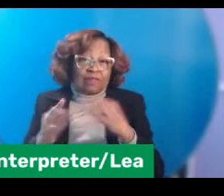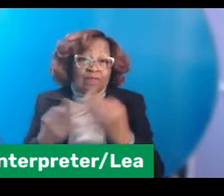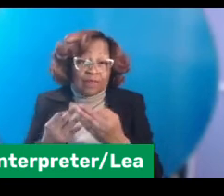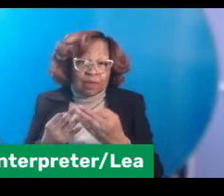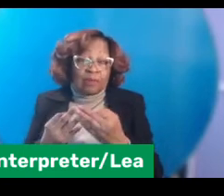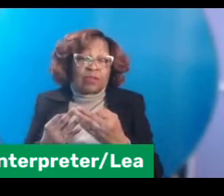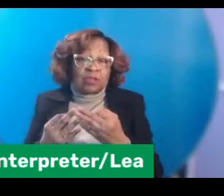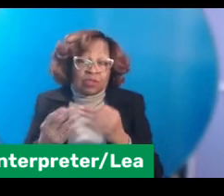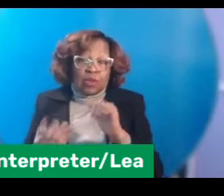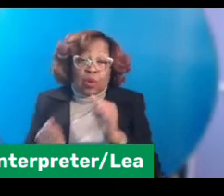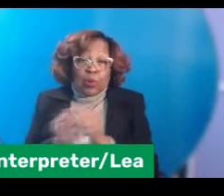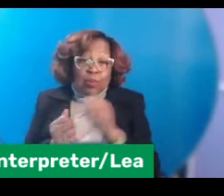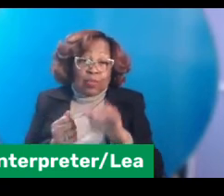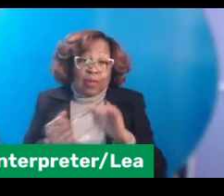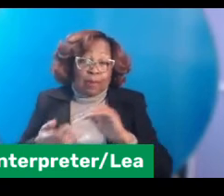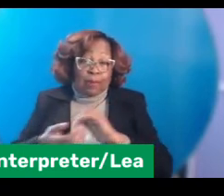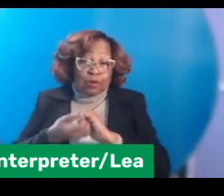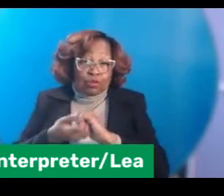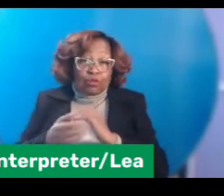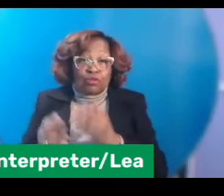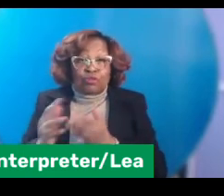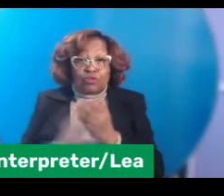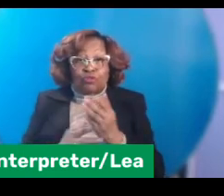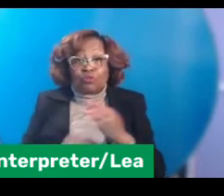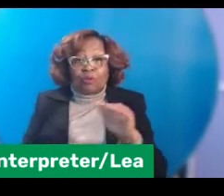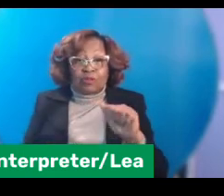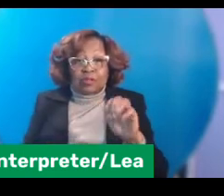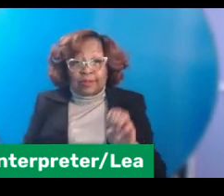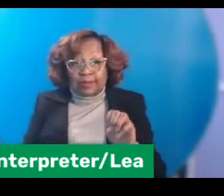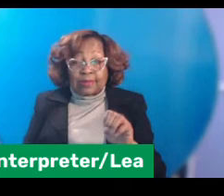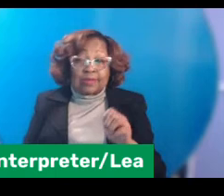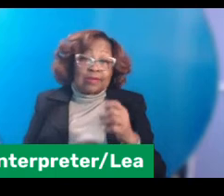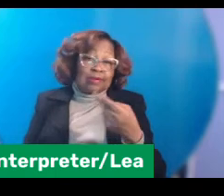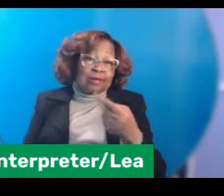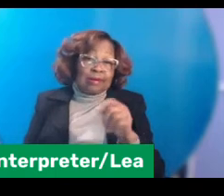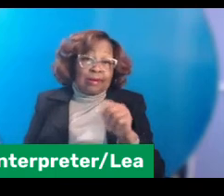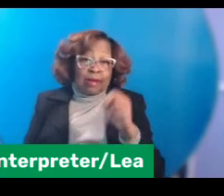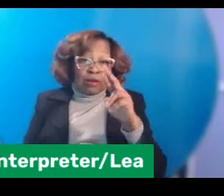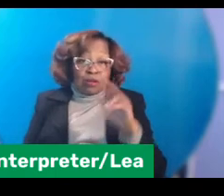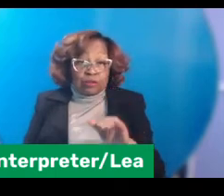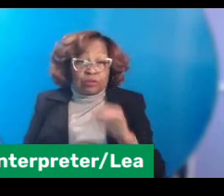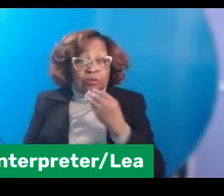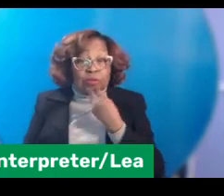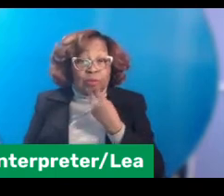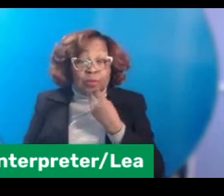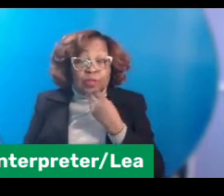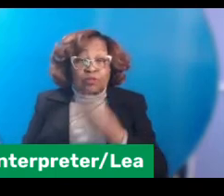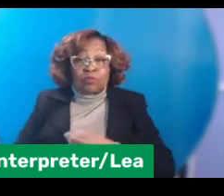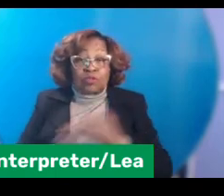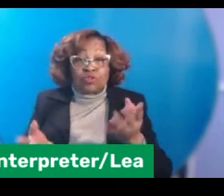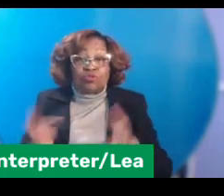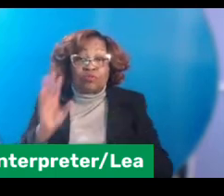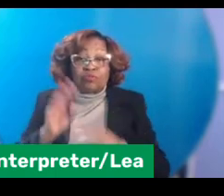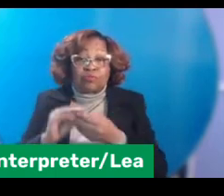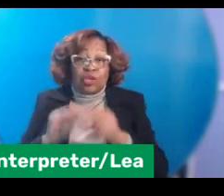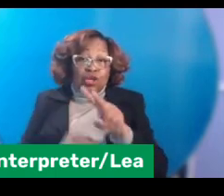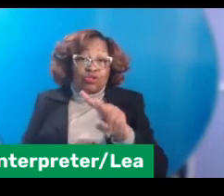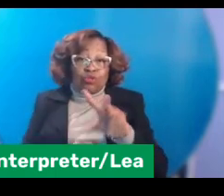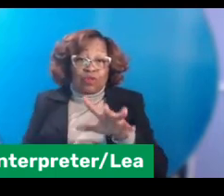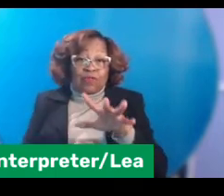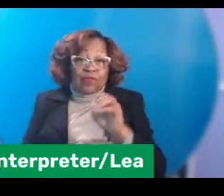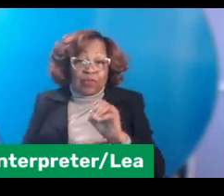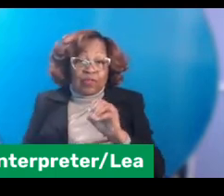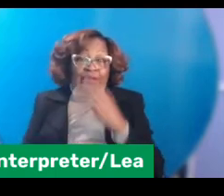that partnership through the Austin Eats and with Hatch Made Meals, he was able to distribute 250